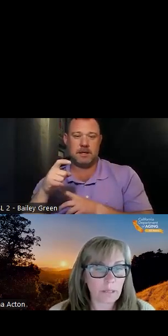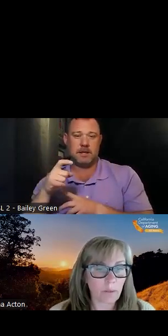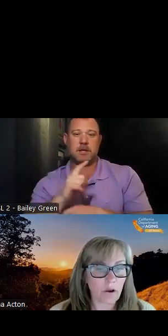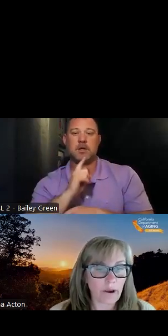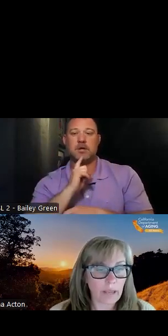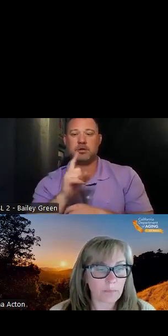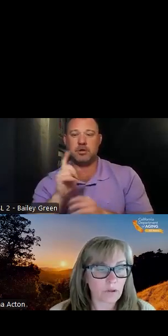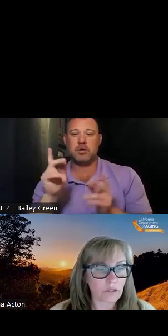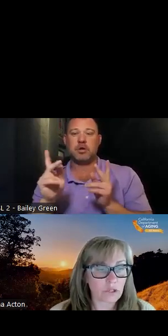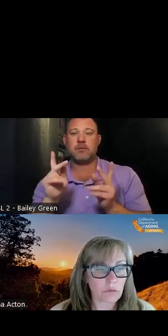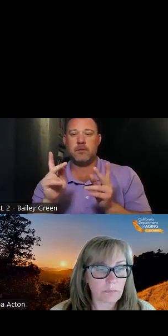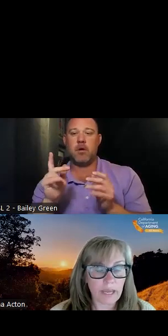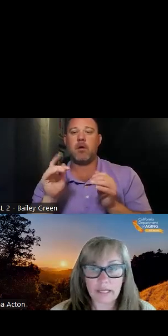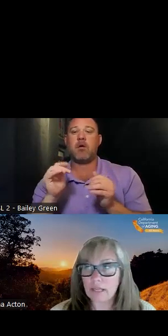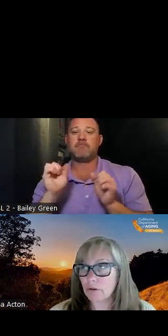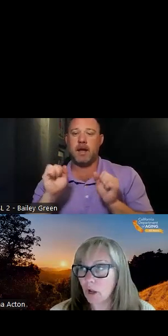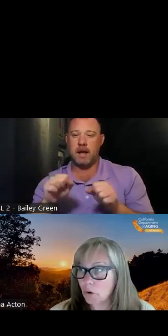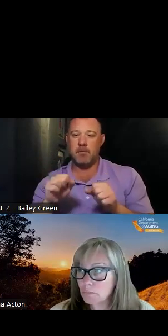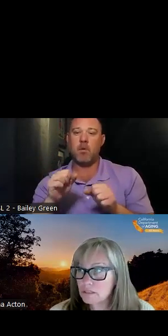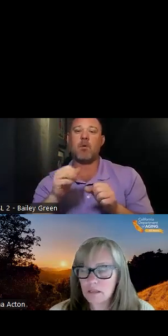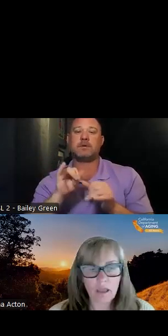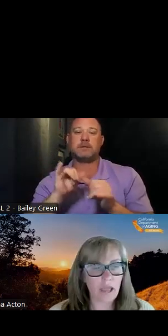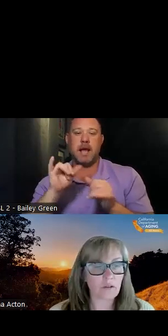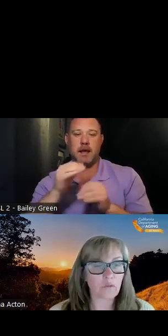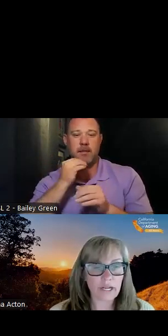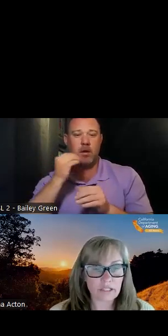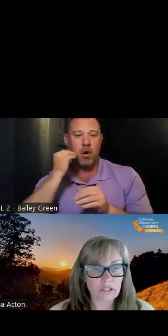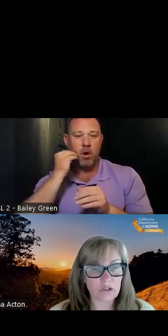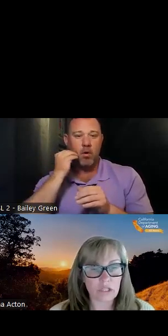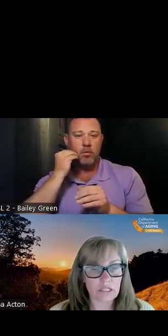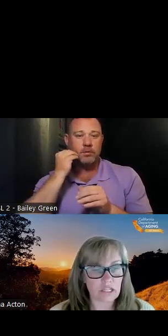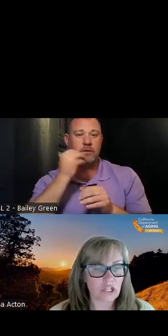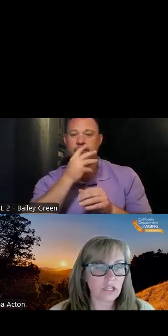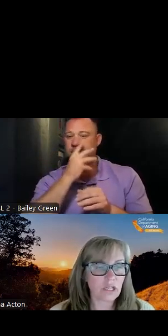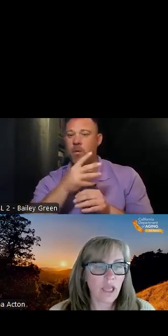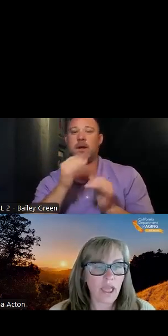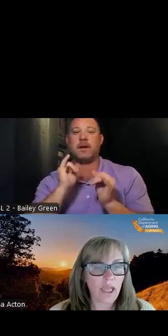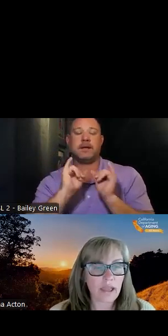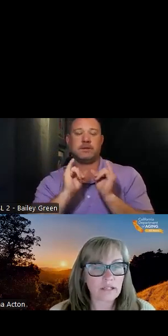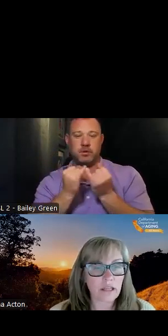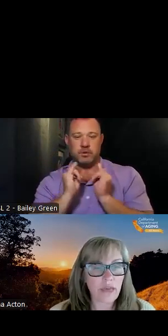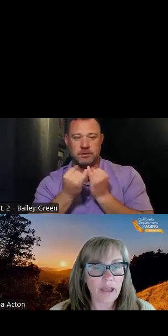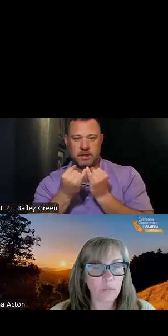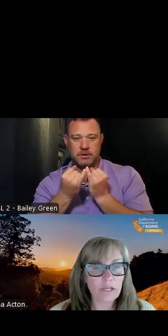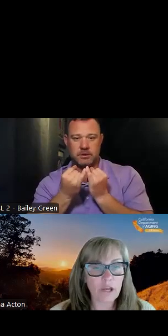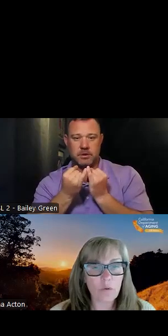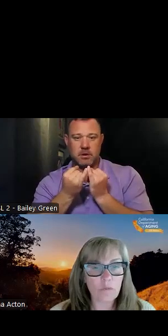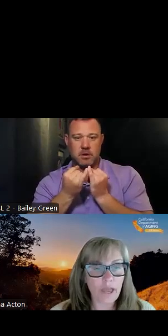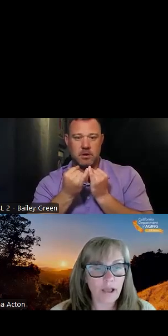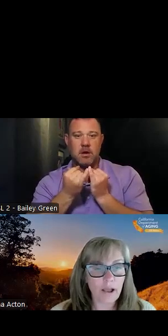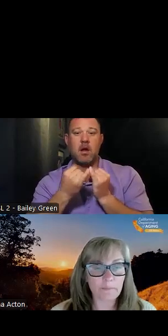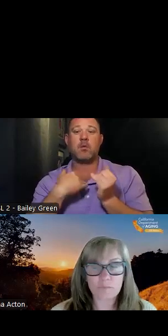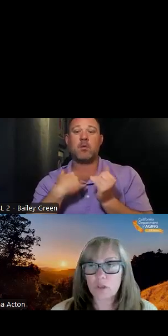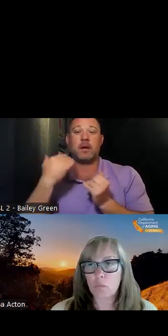that people are able to remain in their homes and avoid institutionalization. And that we know